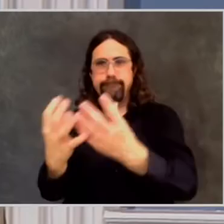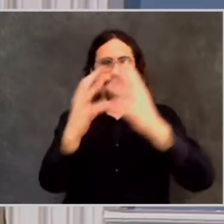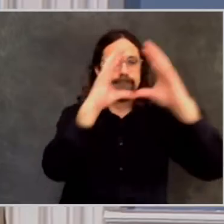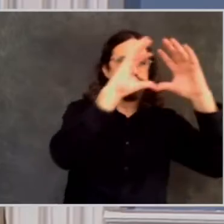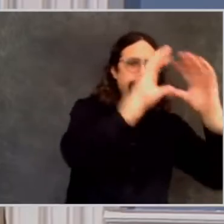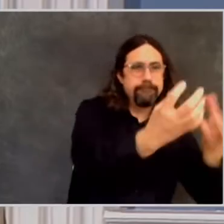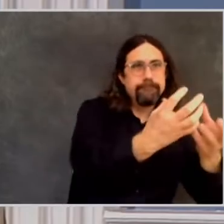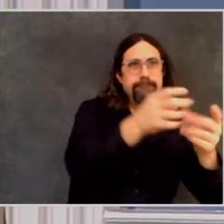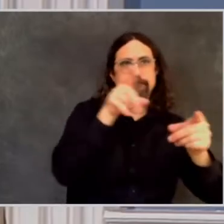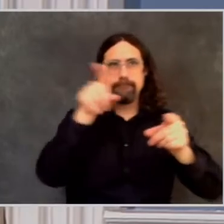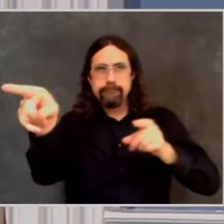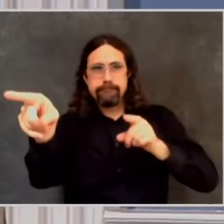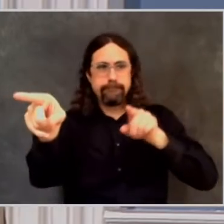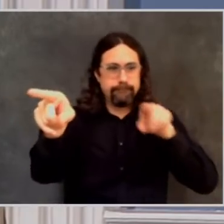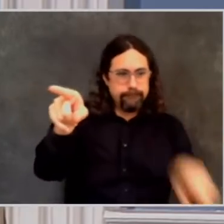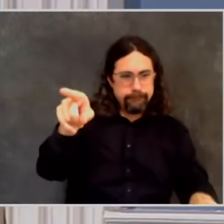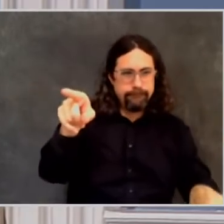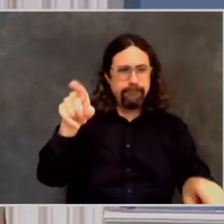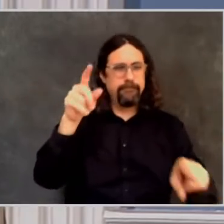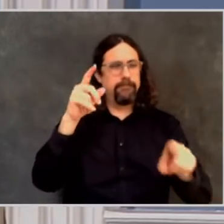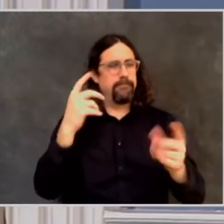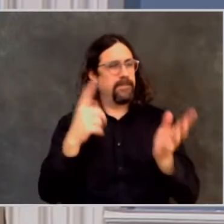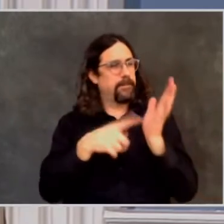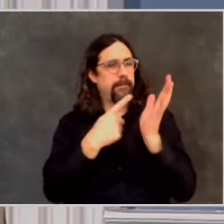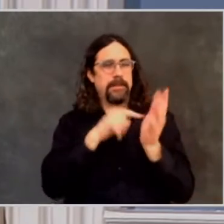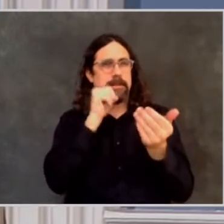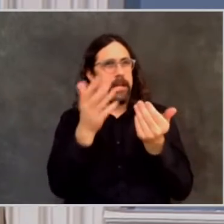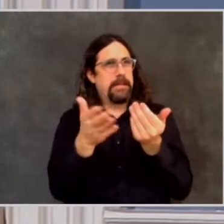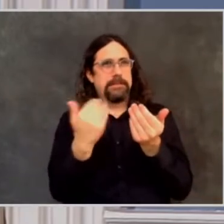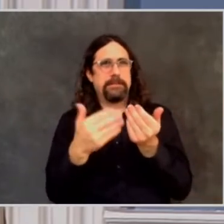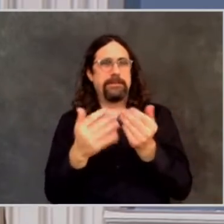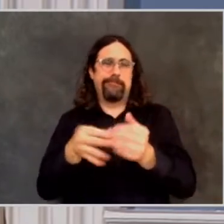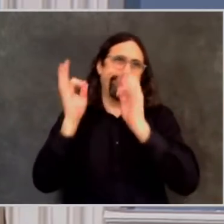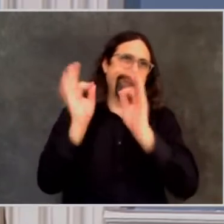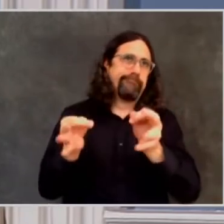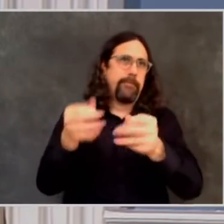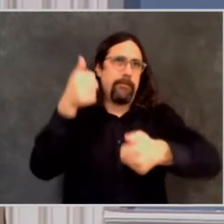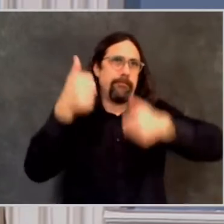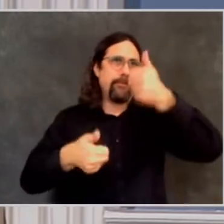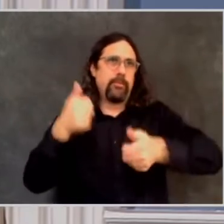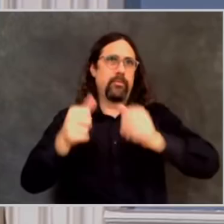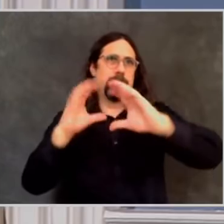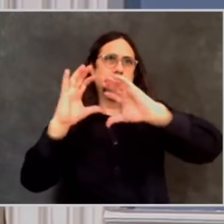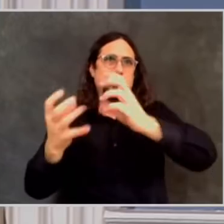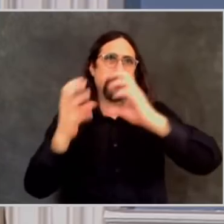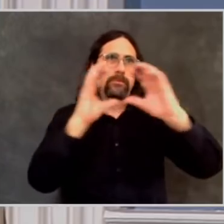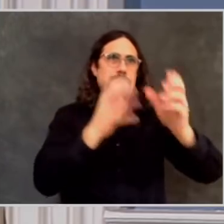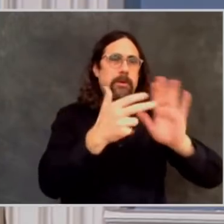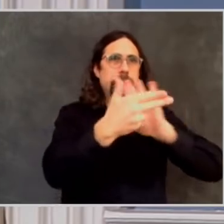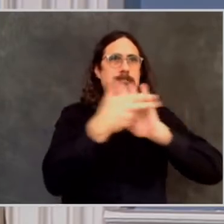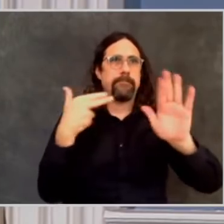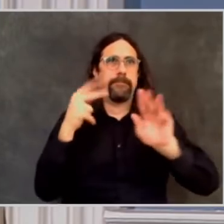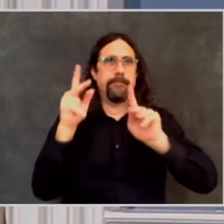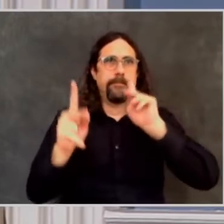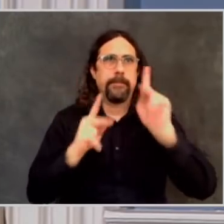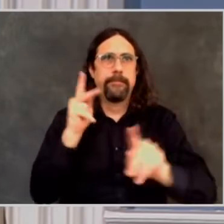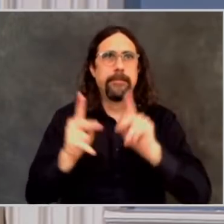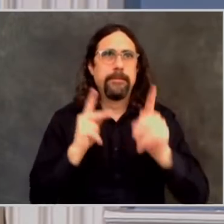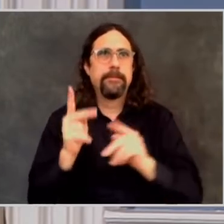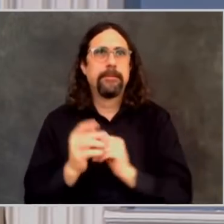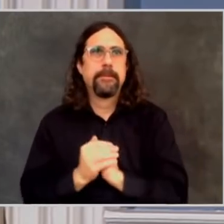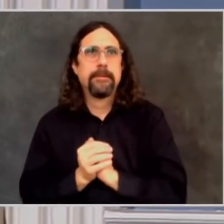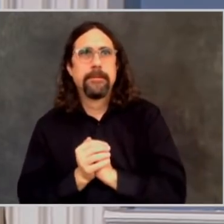addressing inequities, if there are communities that need that much more, then we use our data